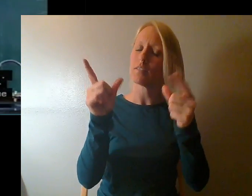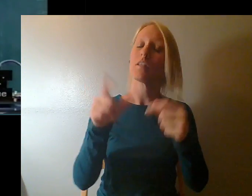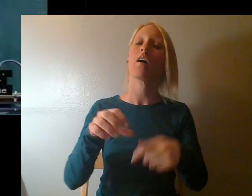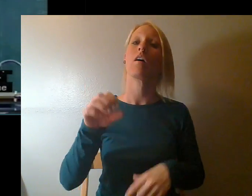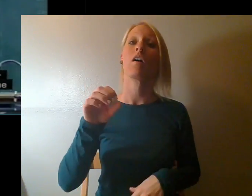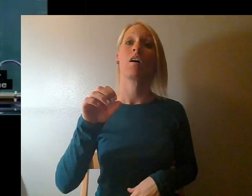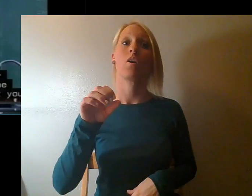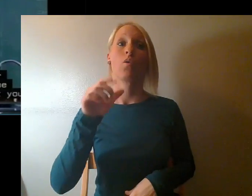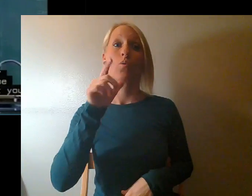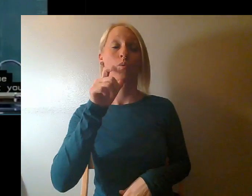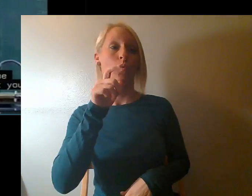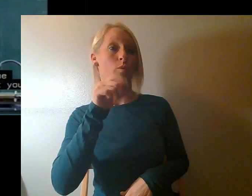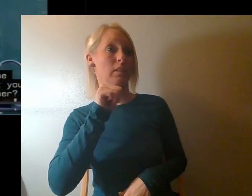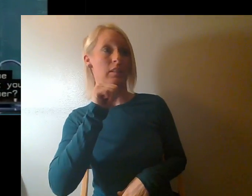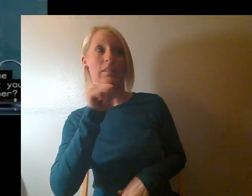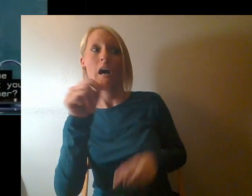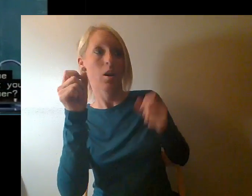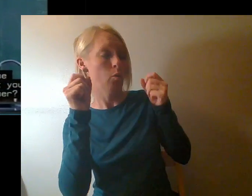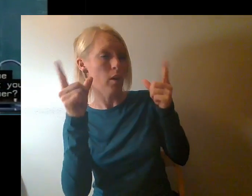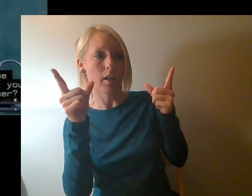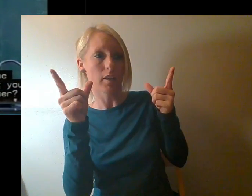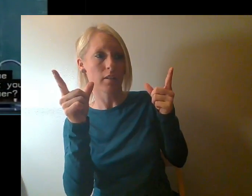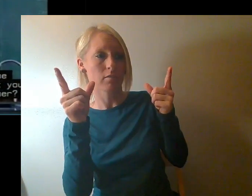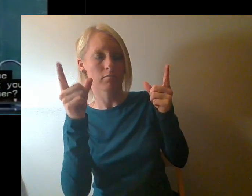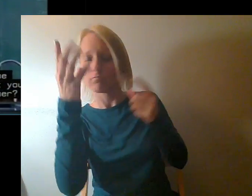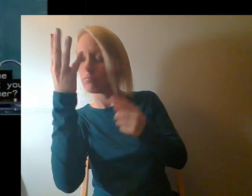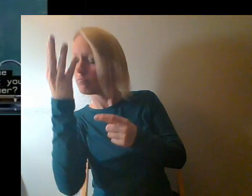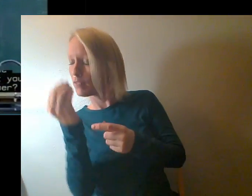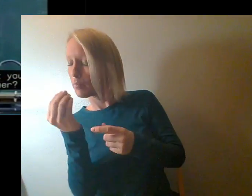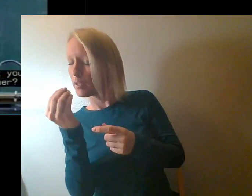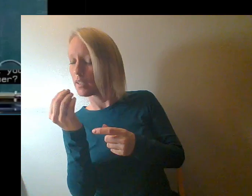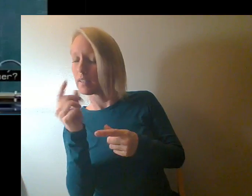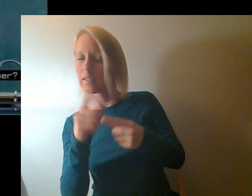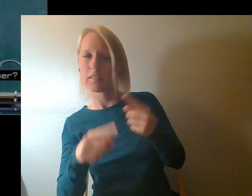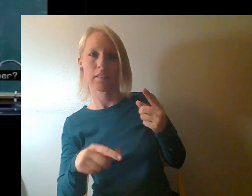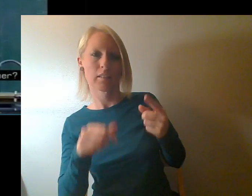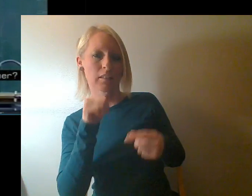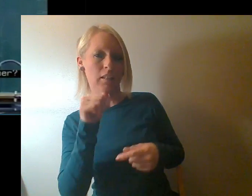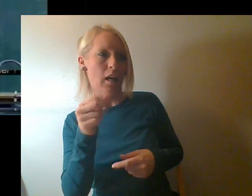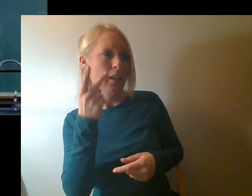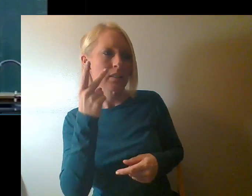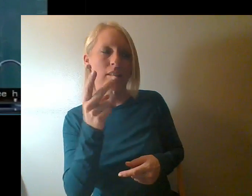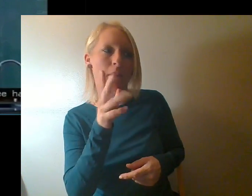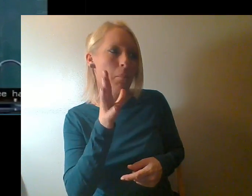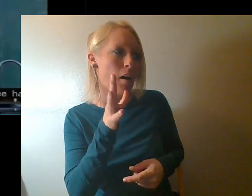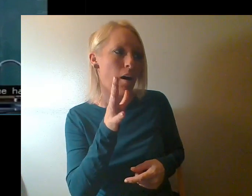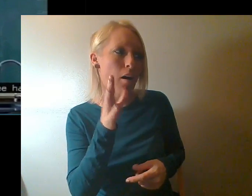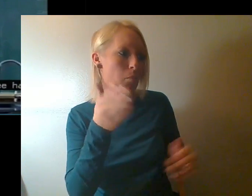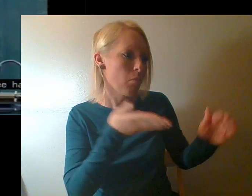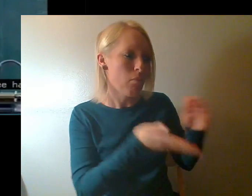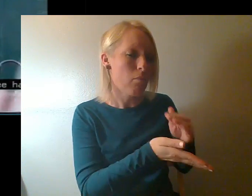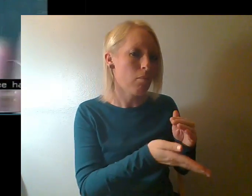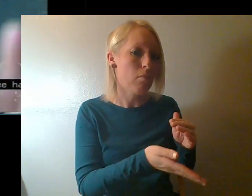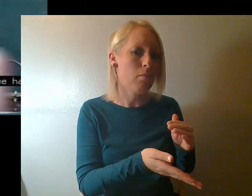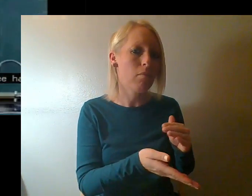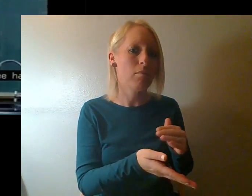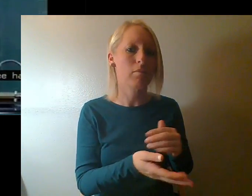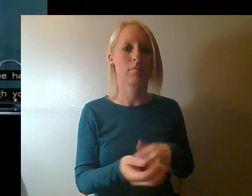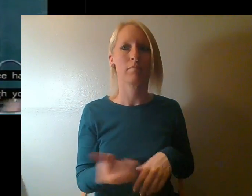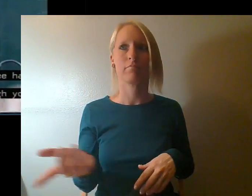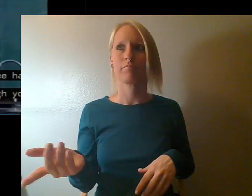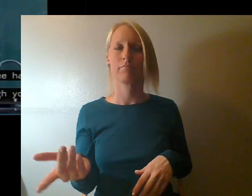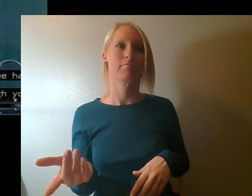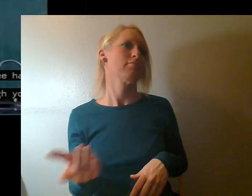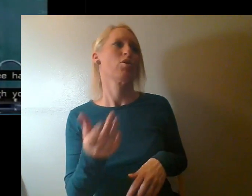turkey in the oven, how did you know you were having turkey for dinner? I mean, it doesn't matter though. Maybe your mother got a free ham or something. How did you